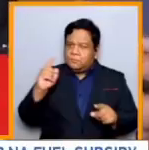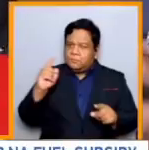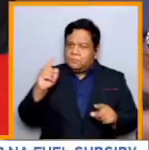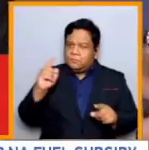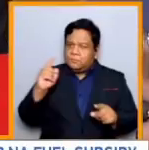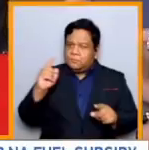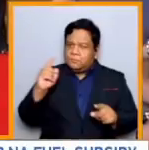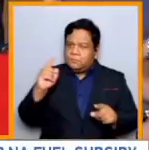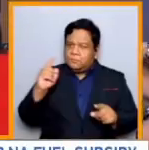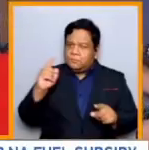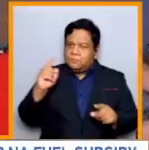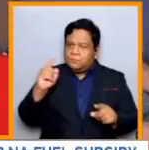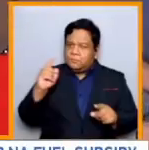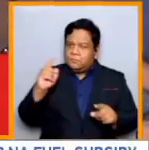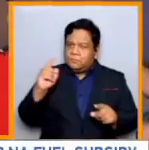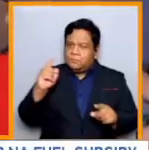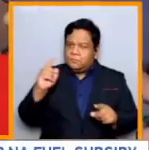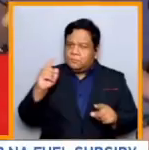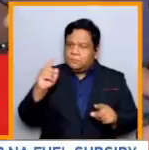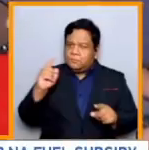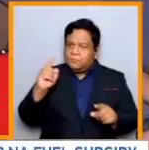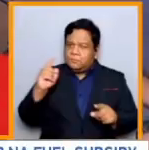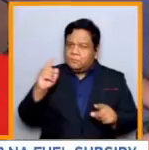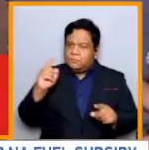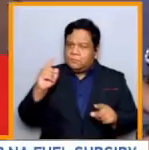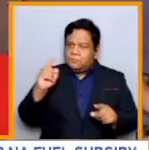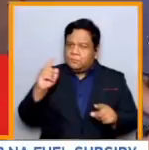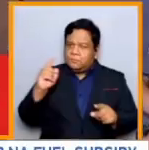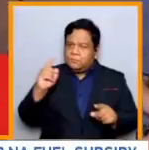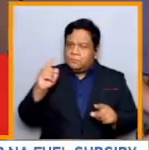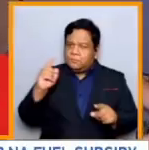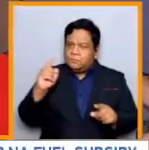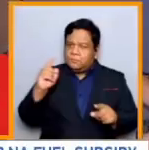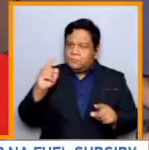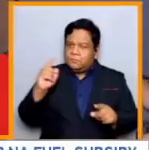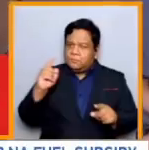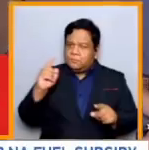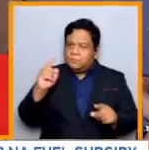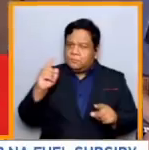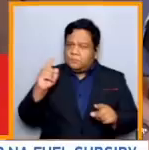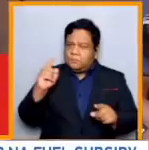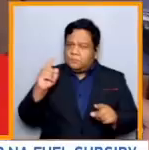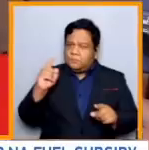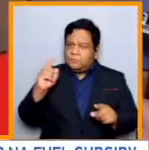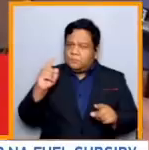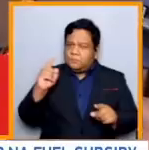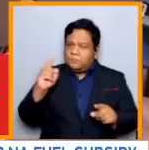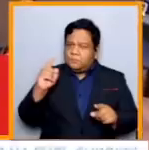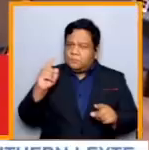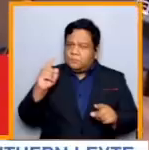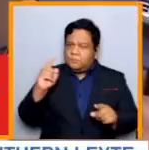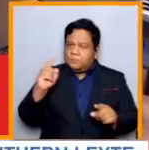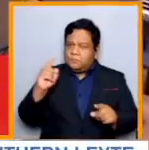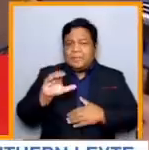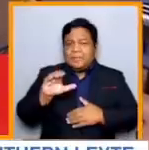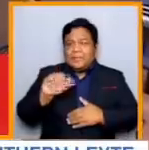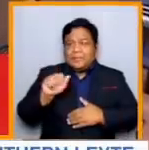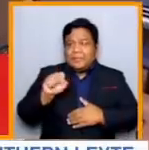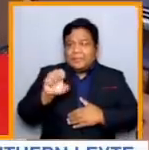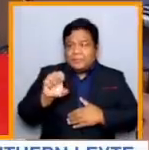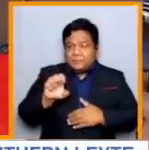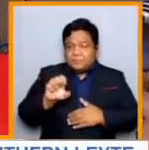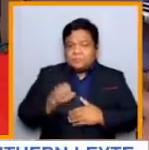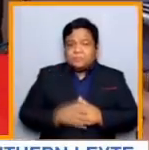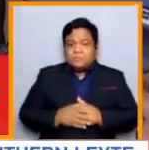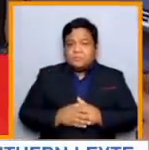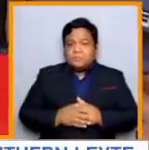been encrusted with a lot of court cases, and my understanding from the